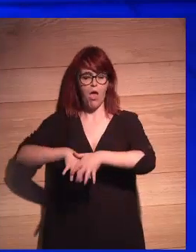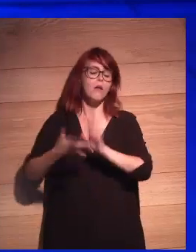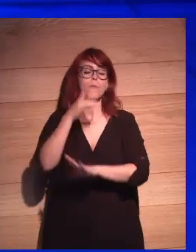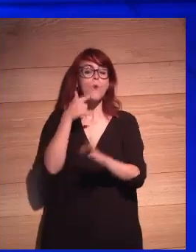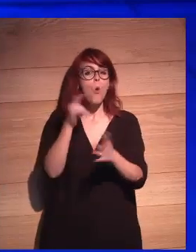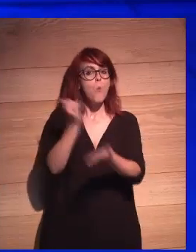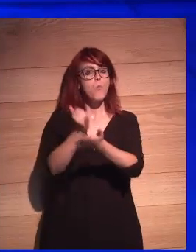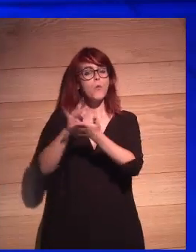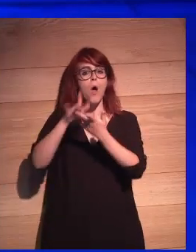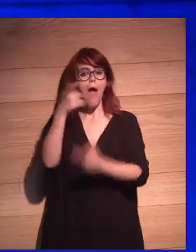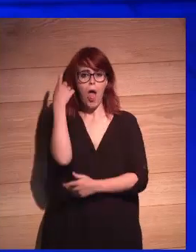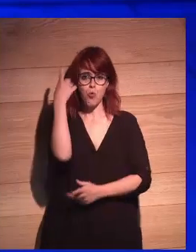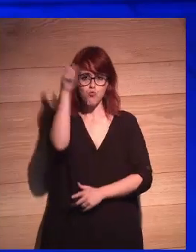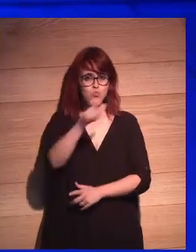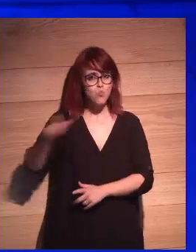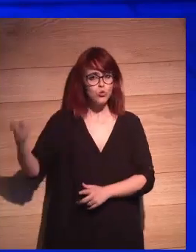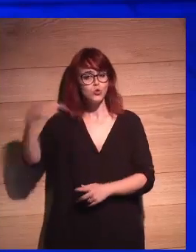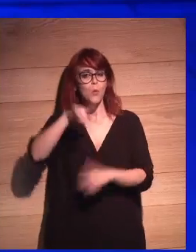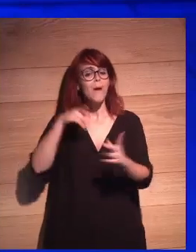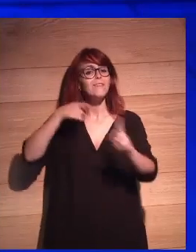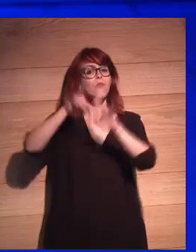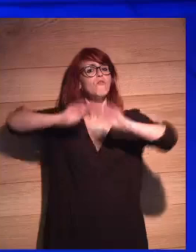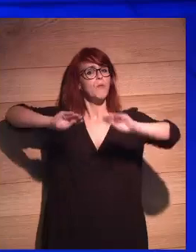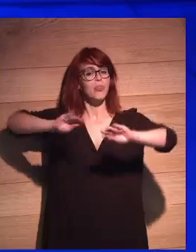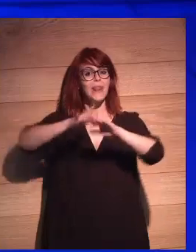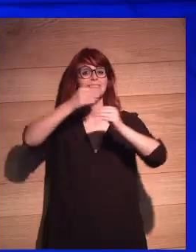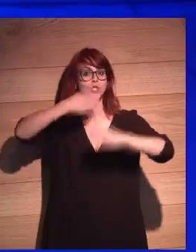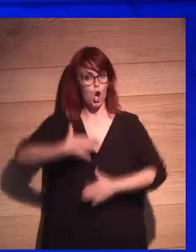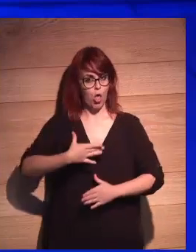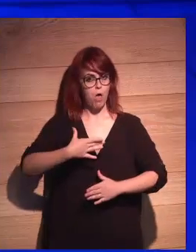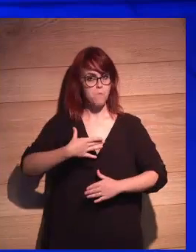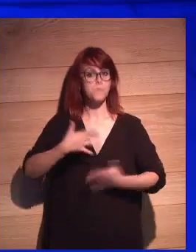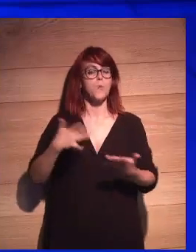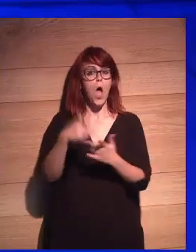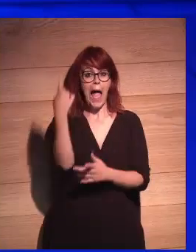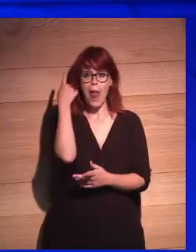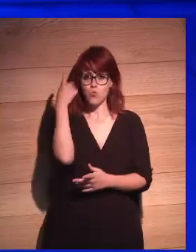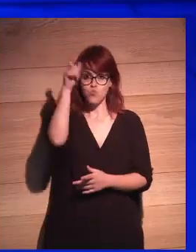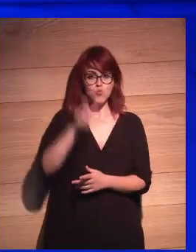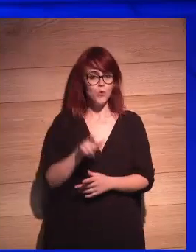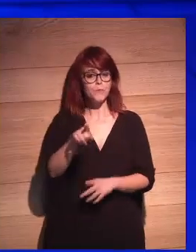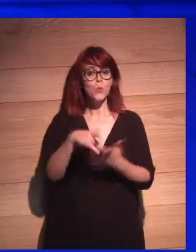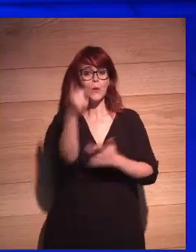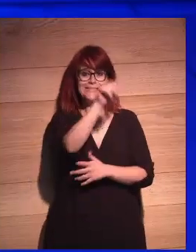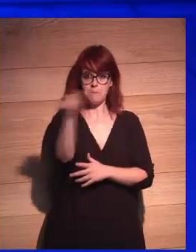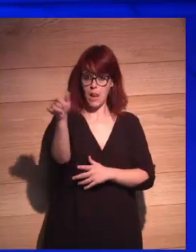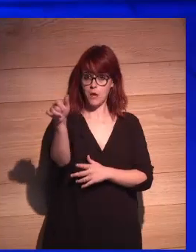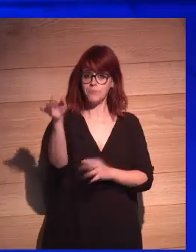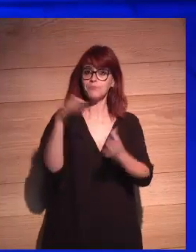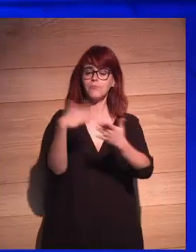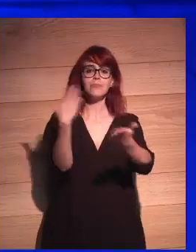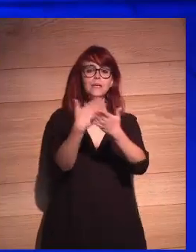with this foundation called Integra that requested us to make a project to